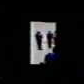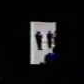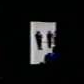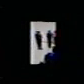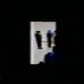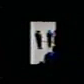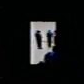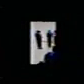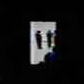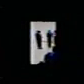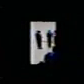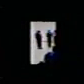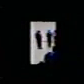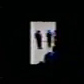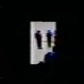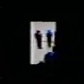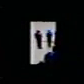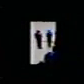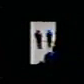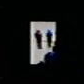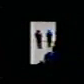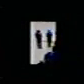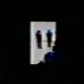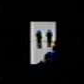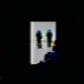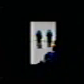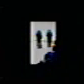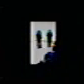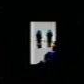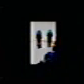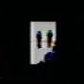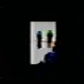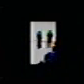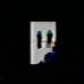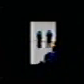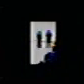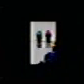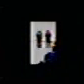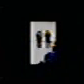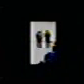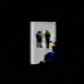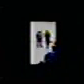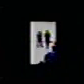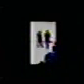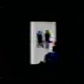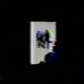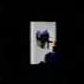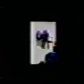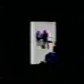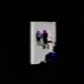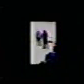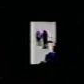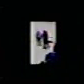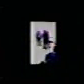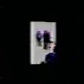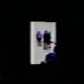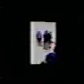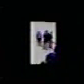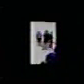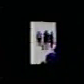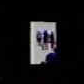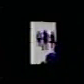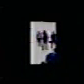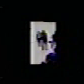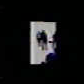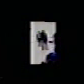the devil. All that cancer, that's work of the devil. And all those infirmities in the lives of people, it